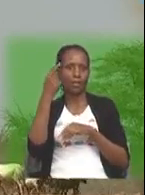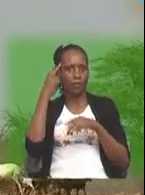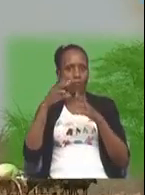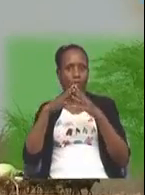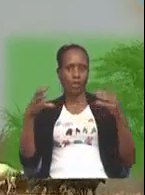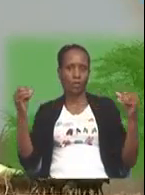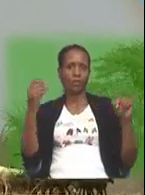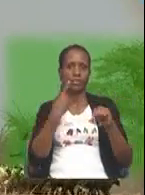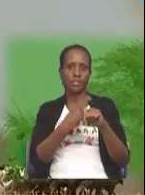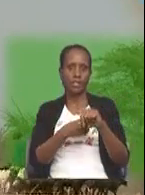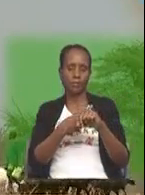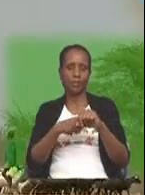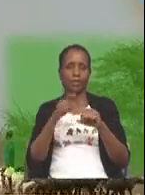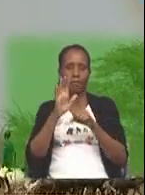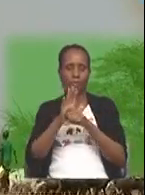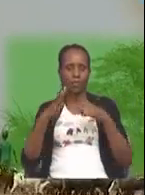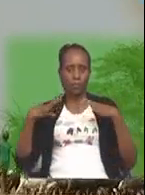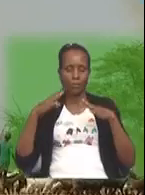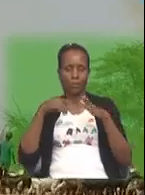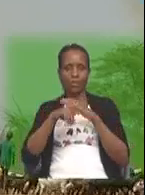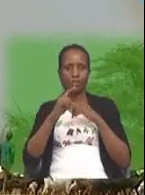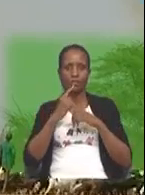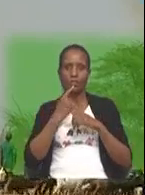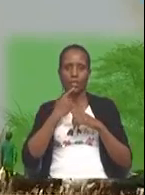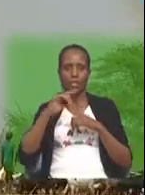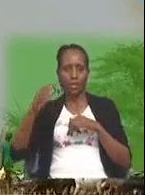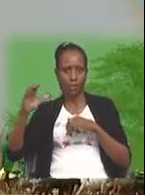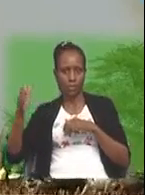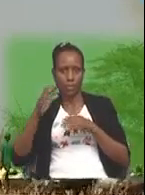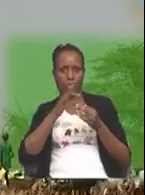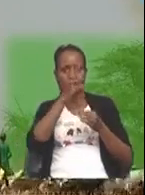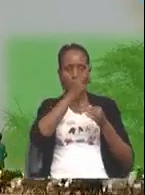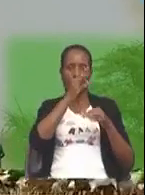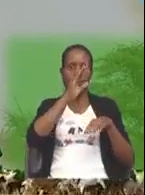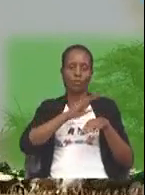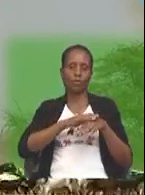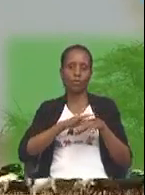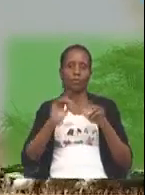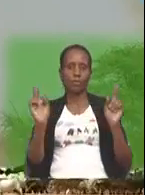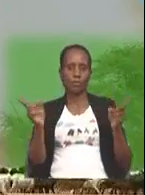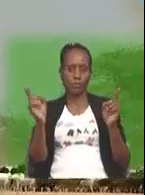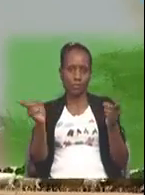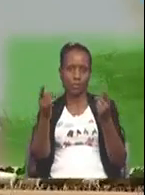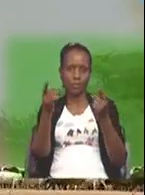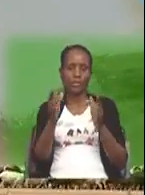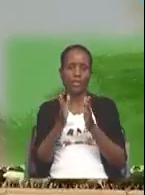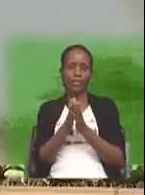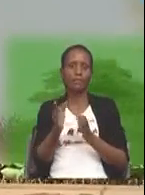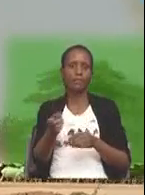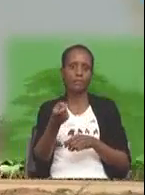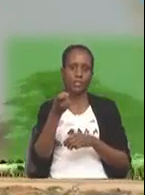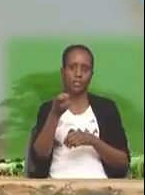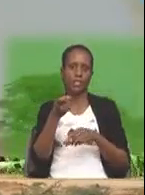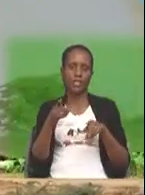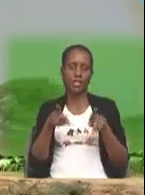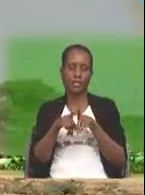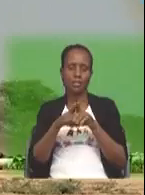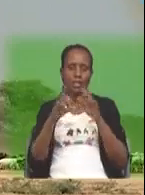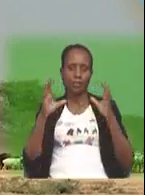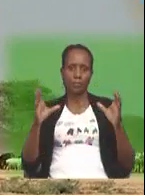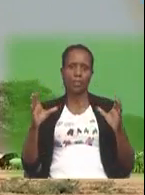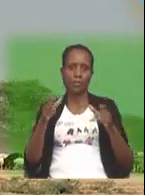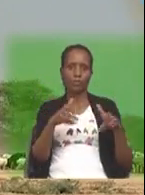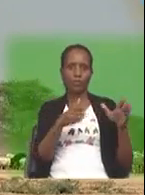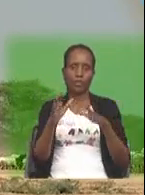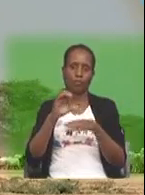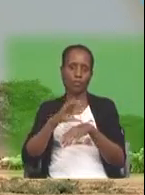time, majority of the residents of Turkana County have depended on nomadic pastoralism and fishing as a major source of